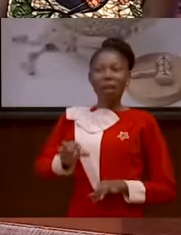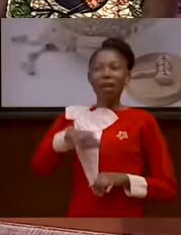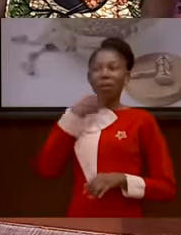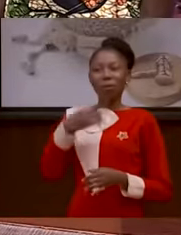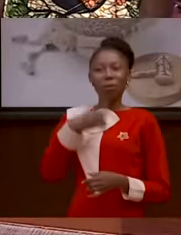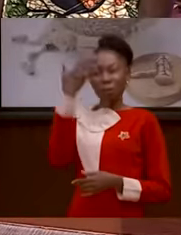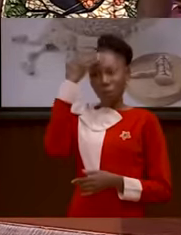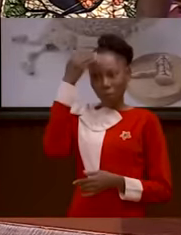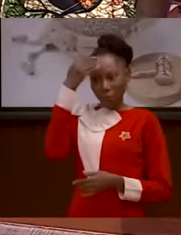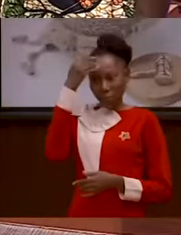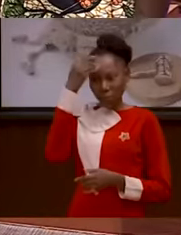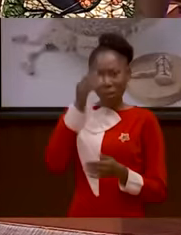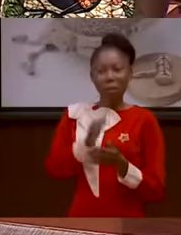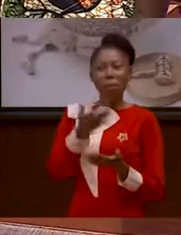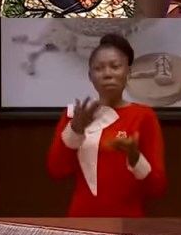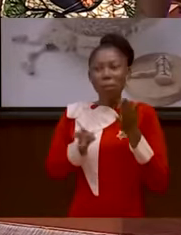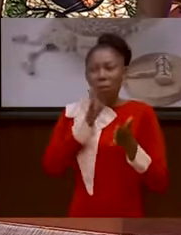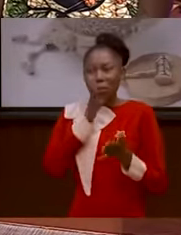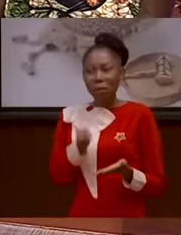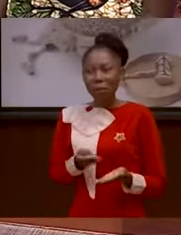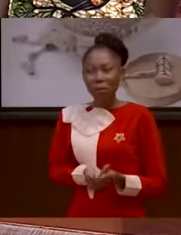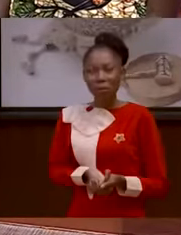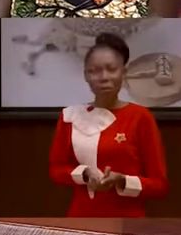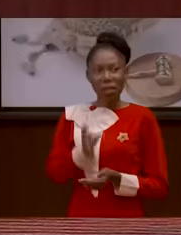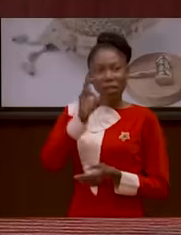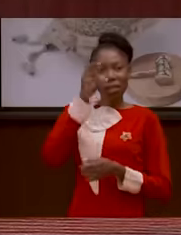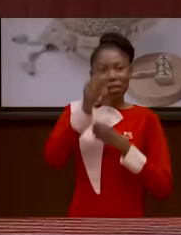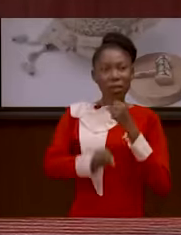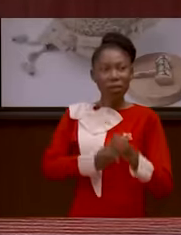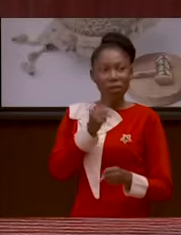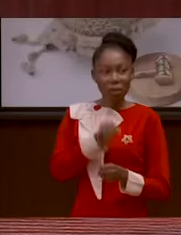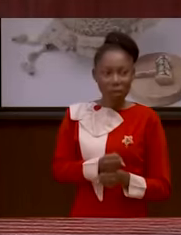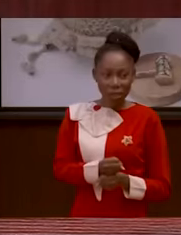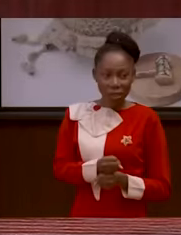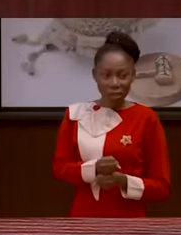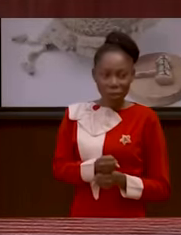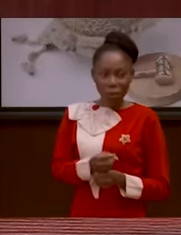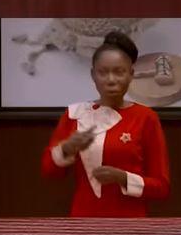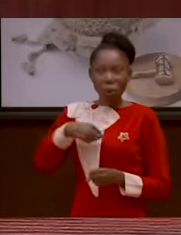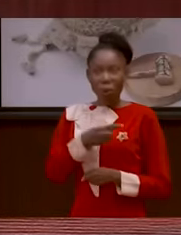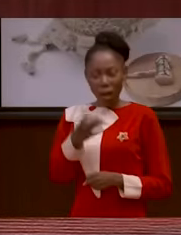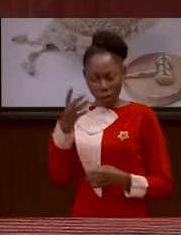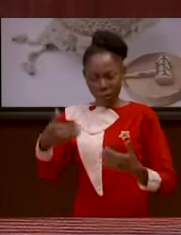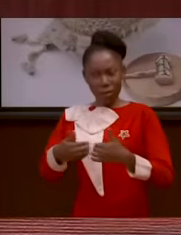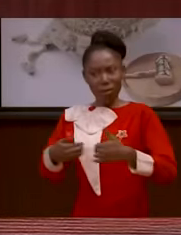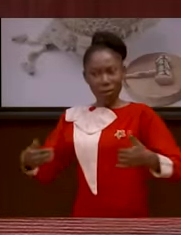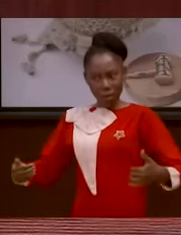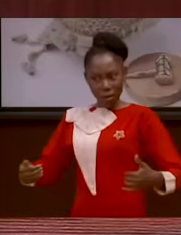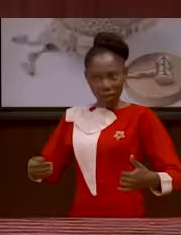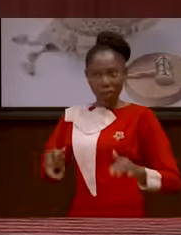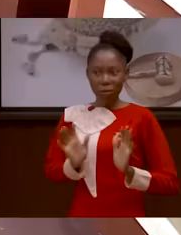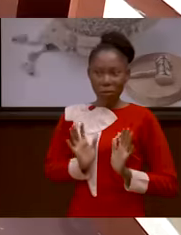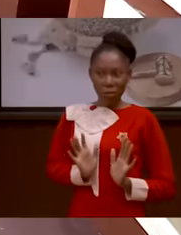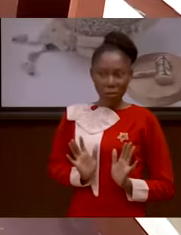Let me just know that. We are no longer in anything again. This is 7 years. You cannot say you are no longer in anything and you have children between you. That